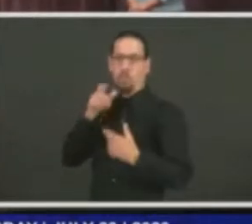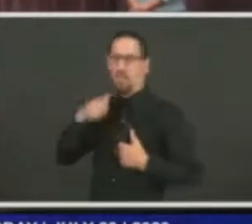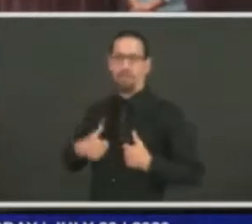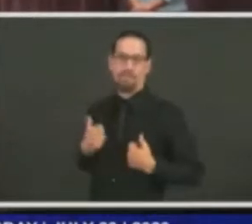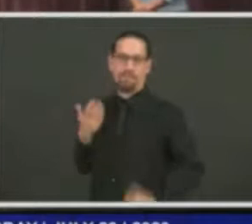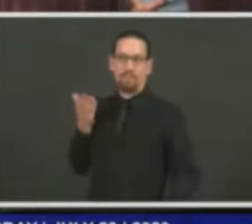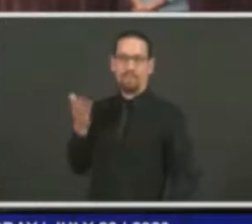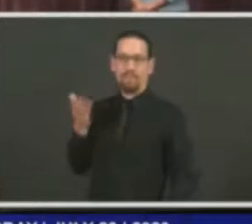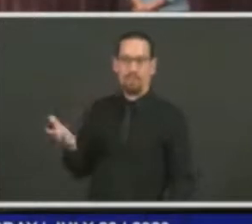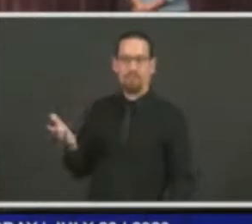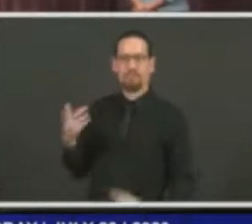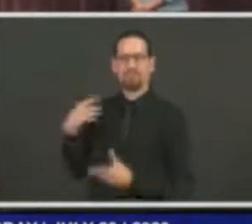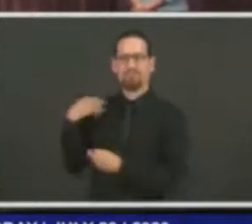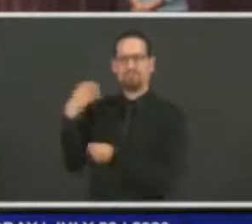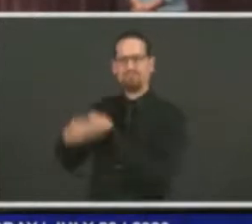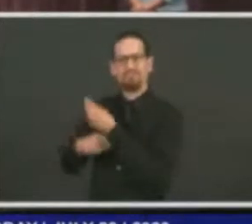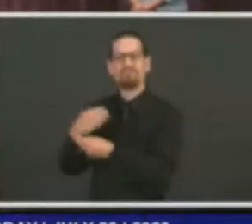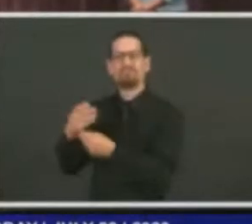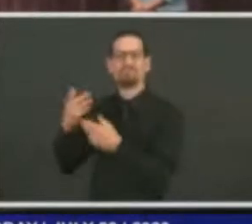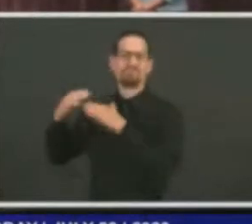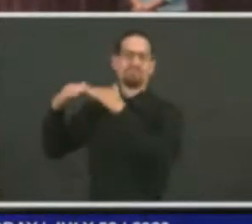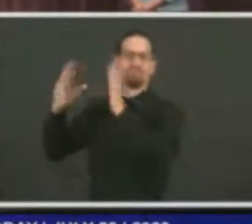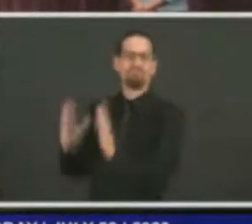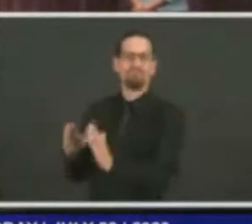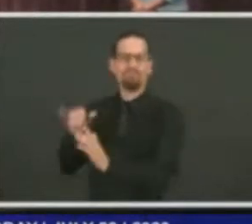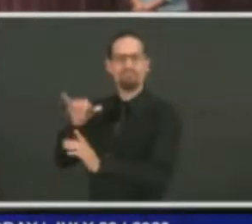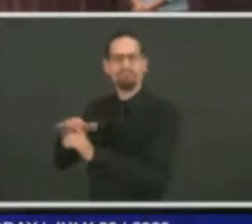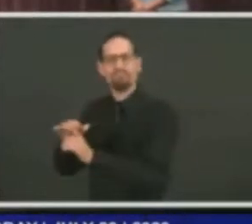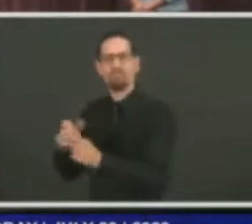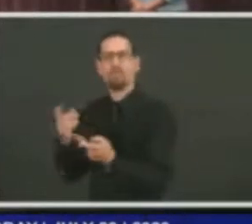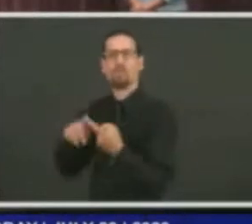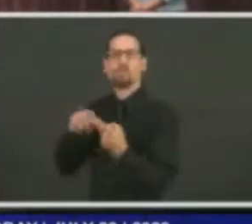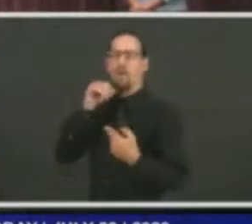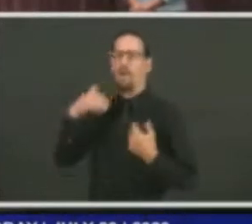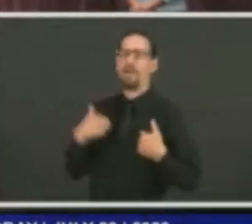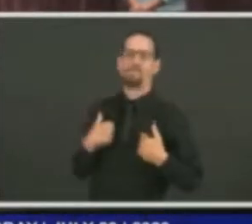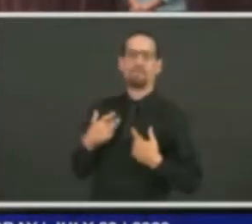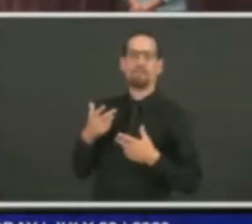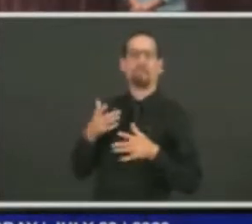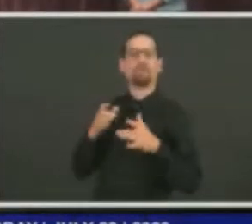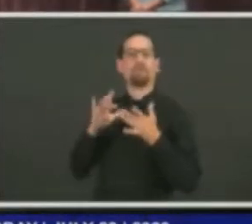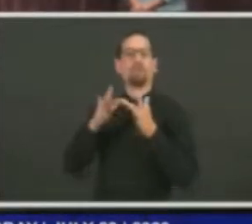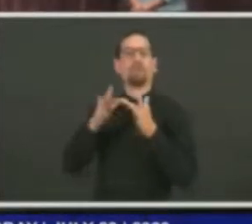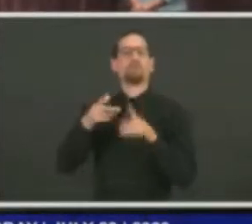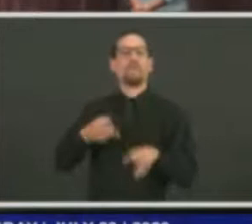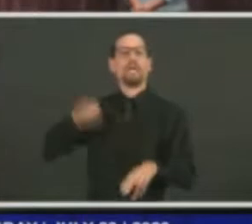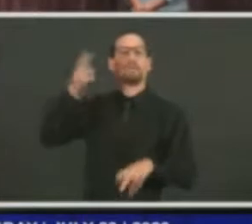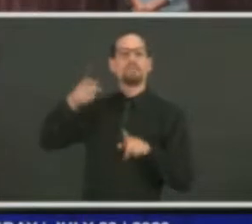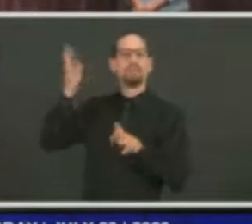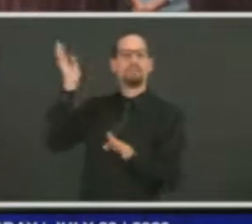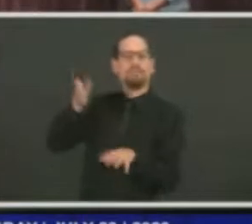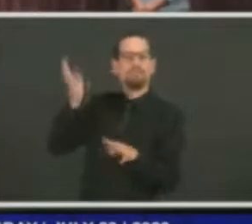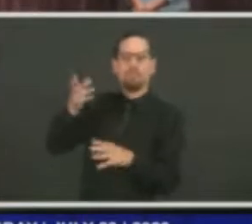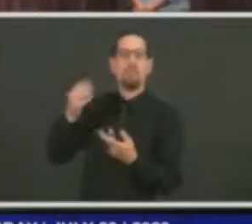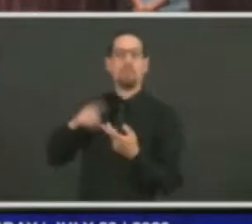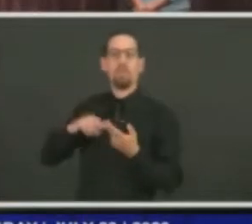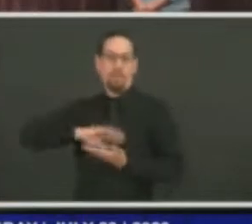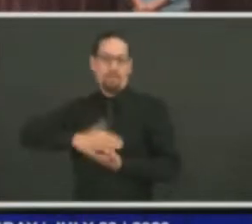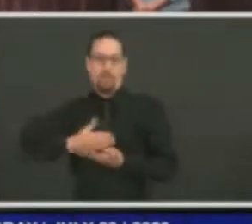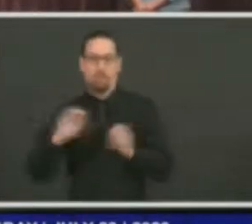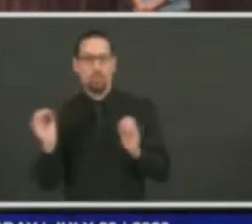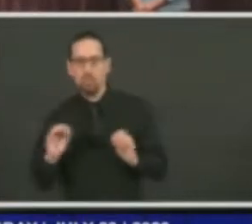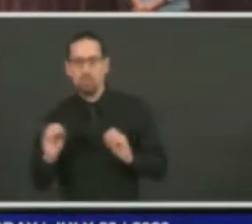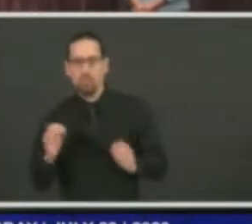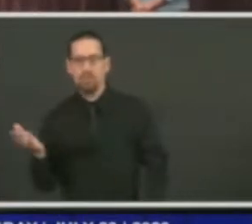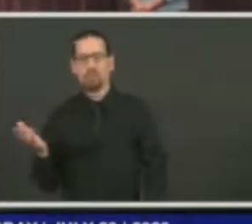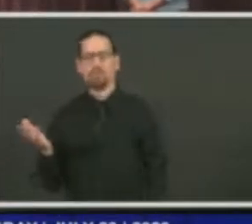where people are least likely to have access to fast internet, to laptops, et cetera. So are we,